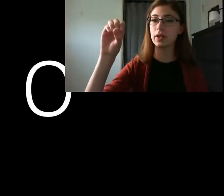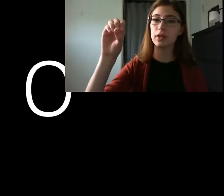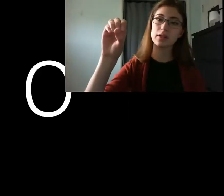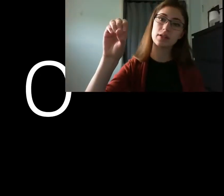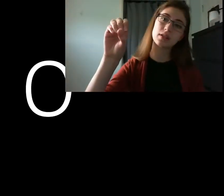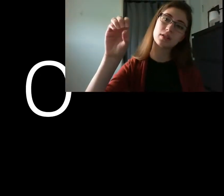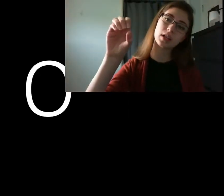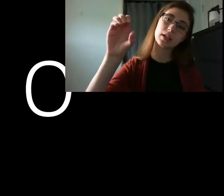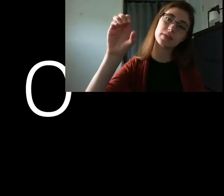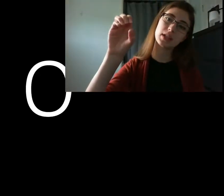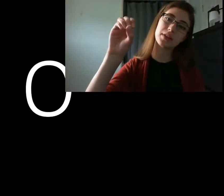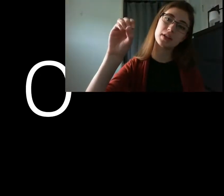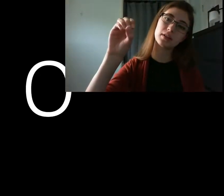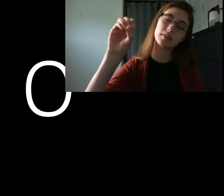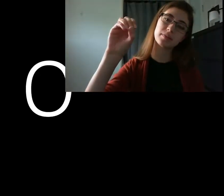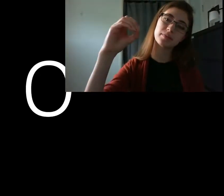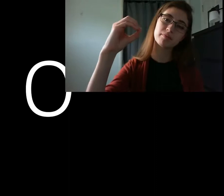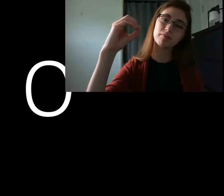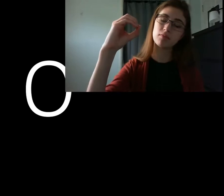All fingers kind of together,